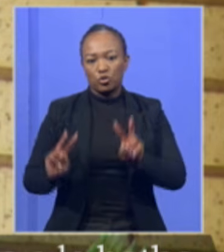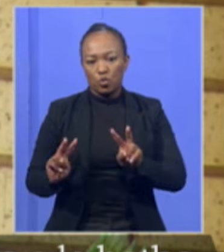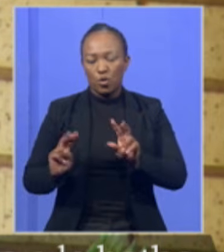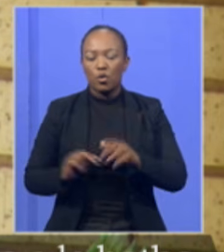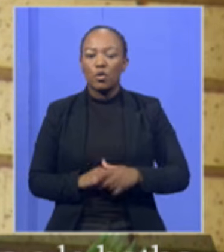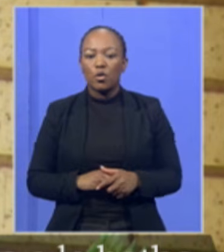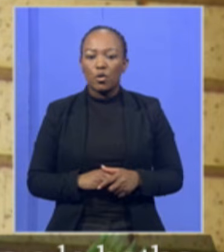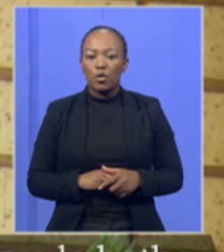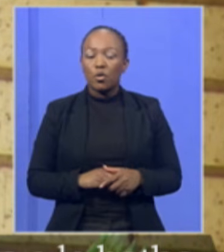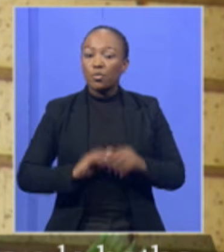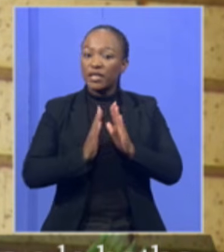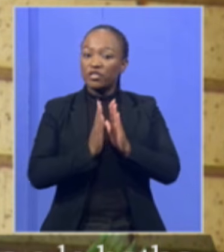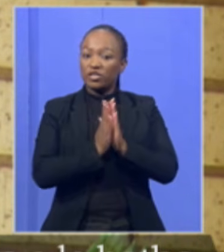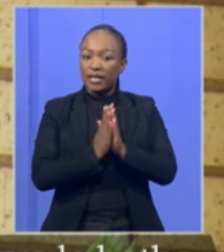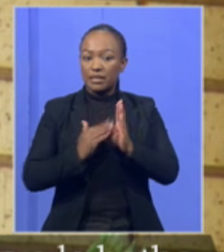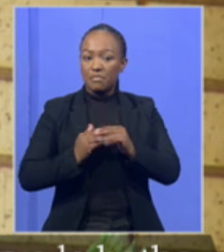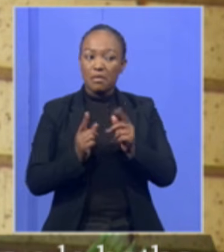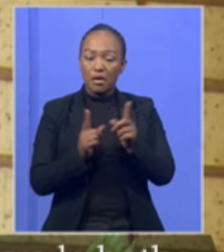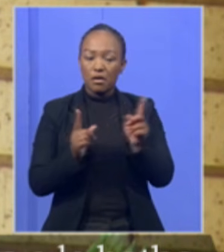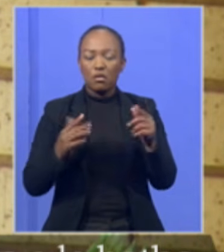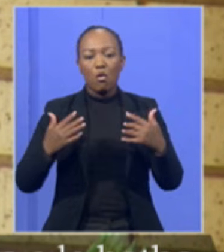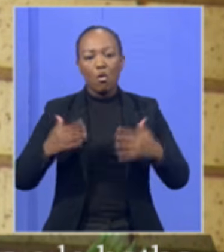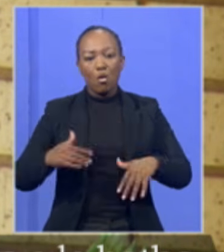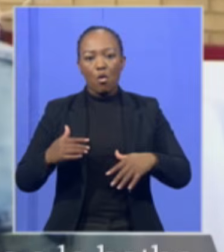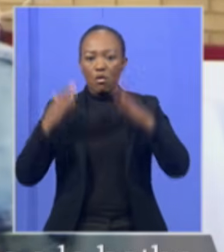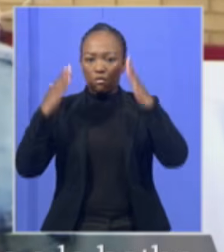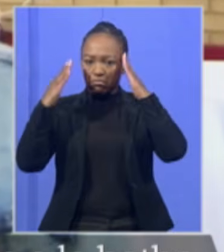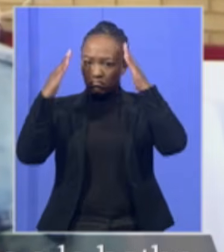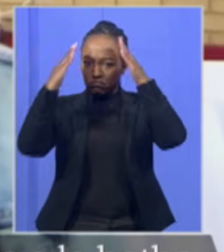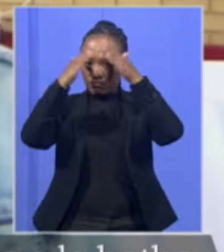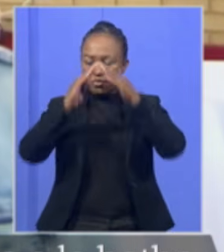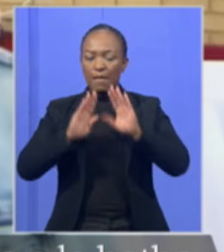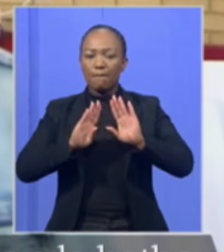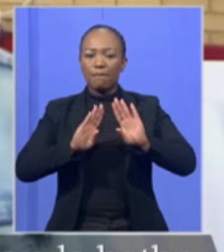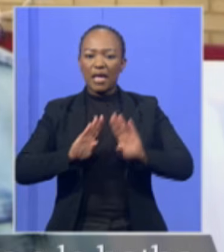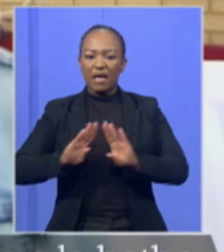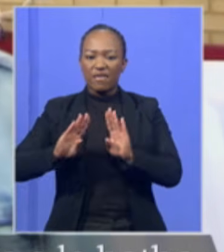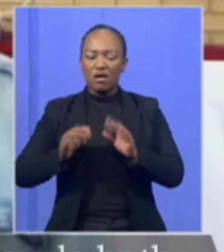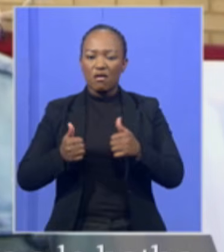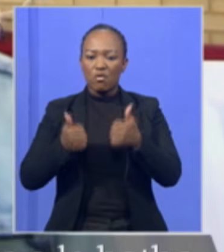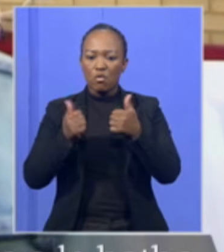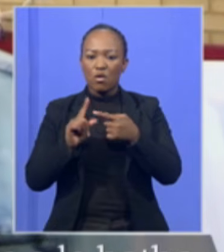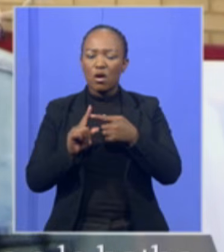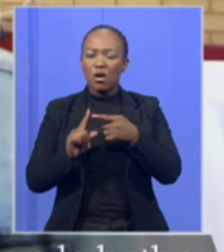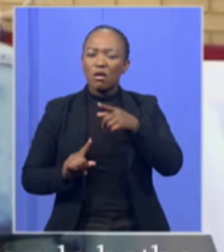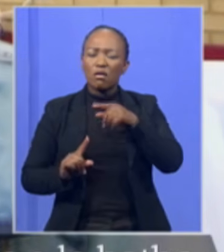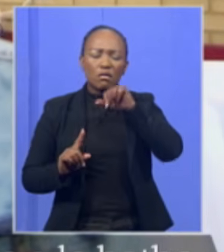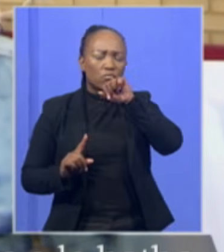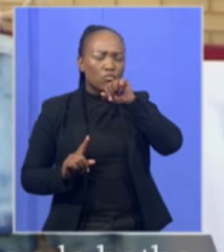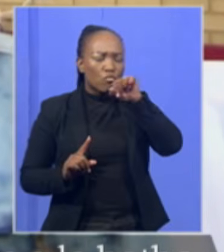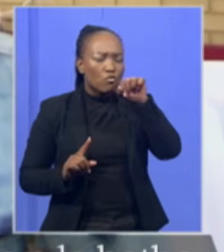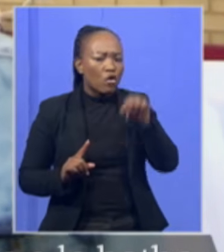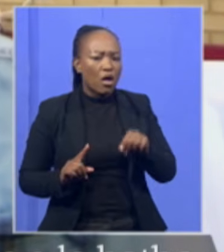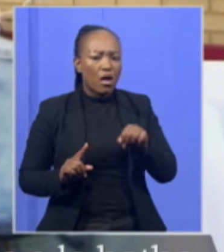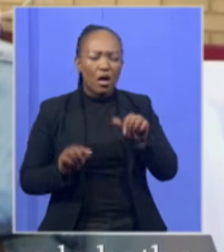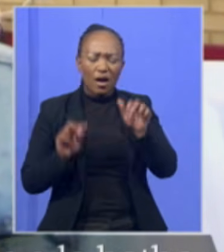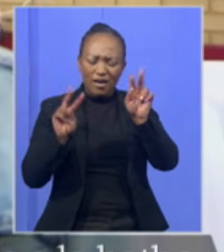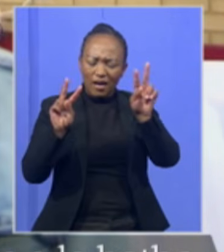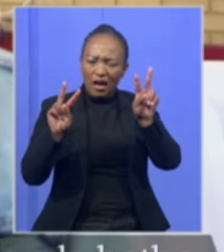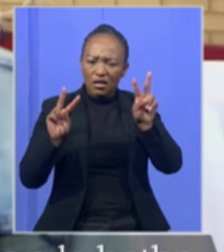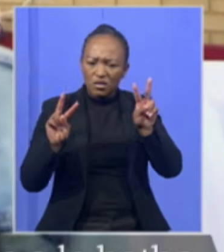a tla gopola Pope Francis ka maitsholo a gagwe a mantle. O na a rata kagišo. E ne re